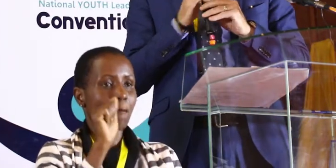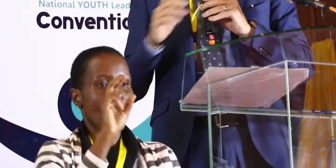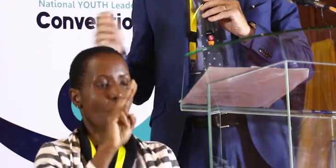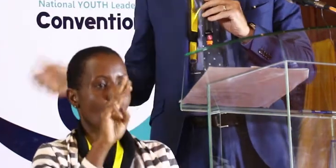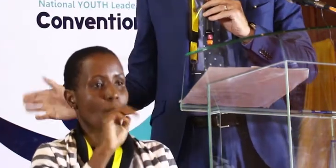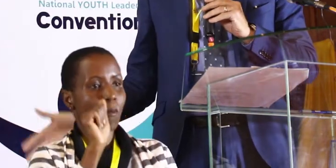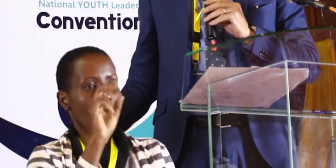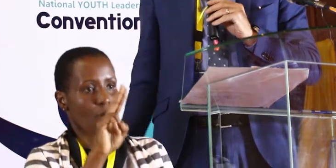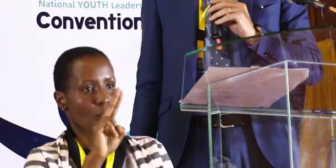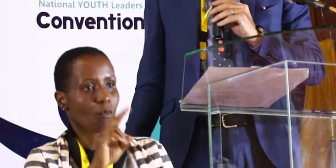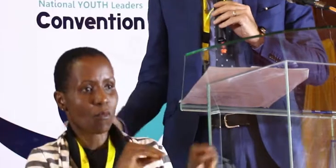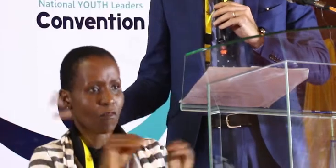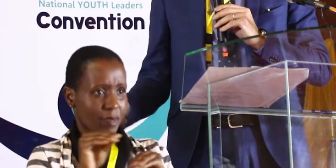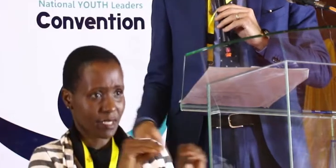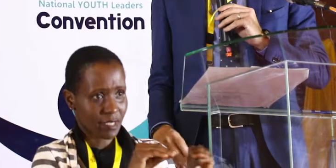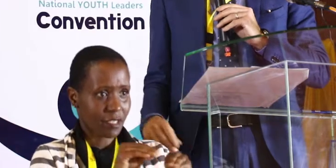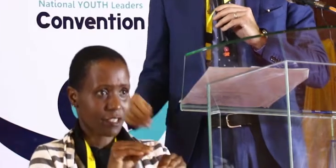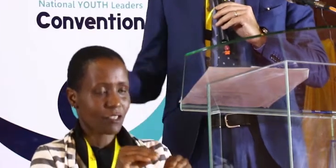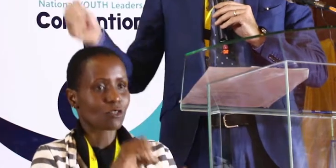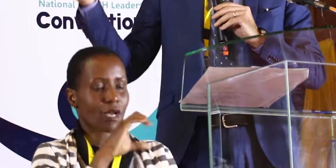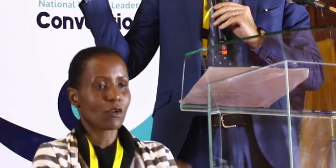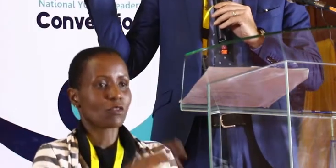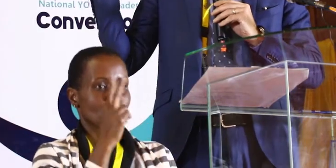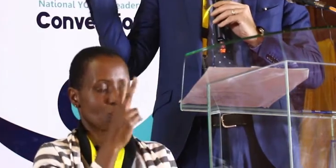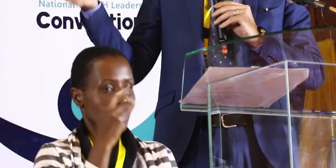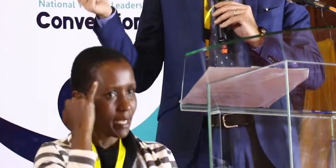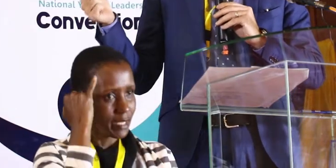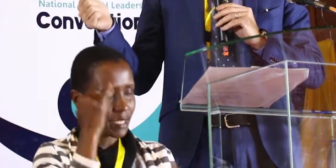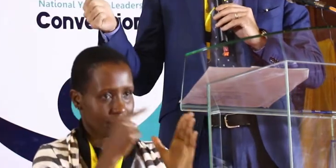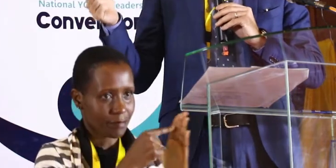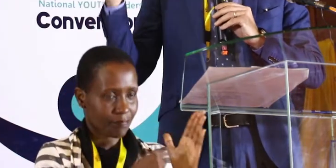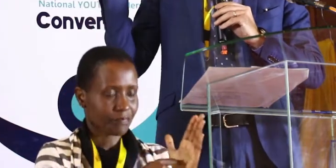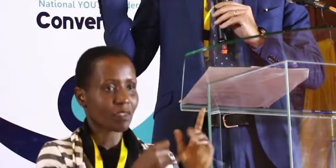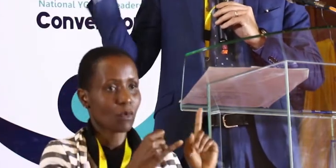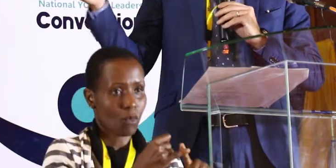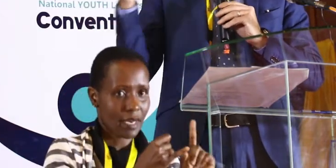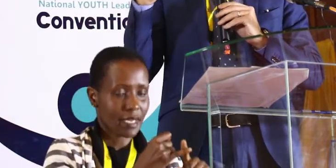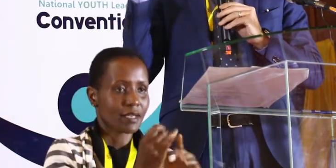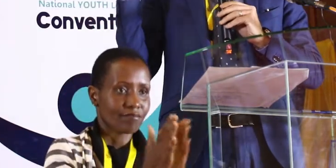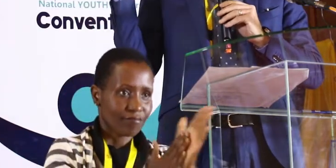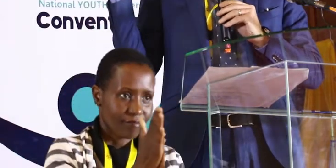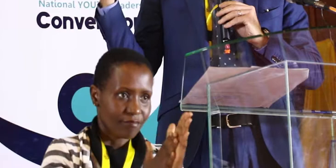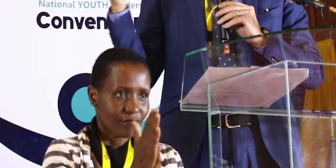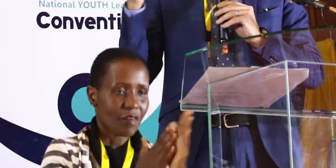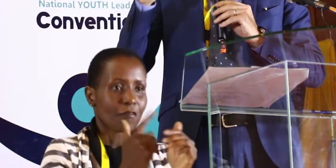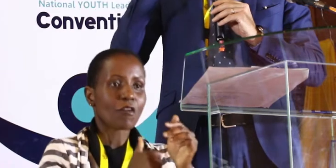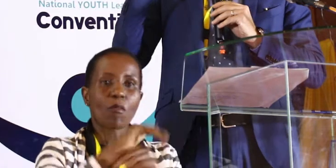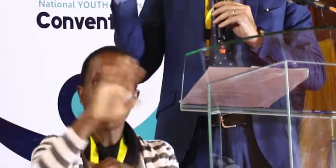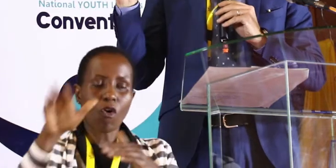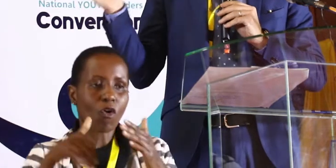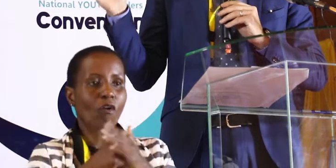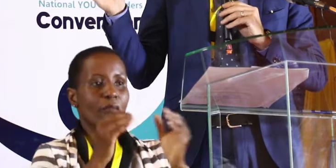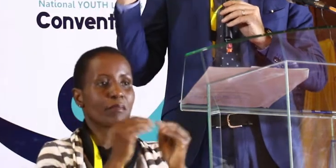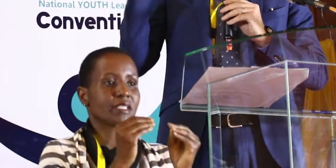I carried with me as a young person. I got inspiration from all the meetings with people